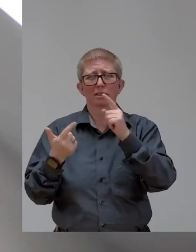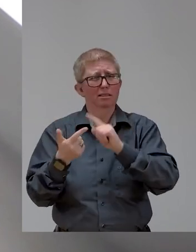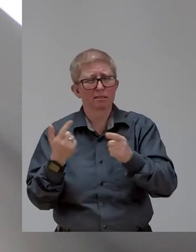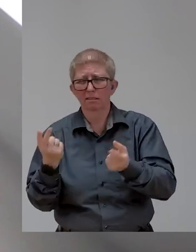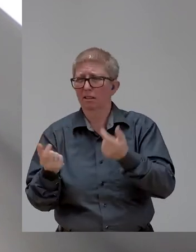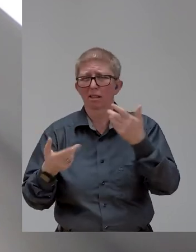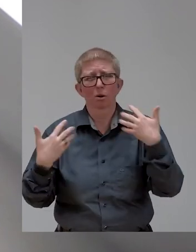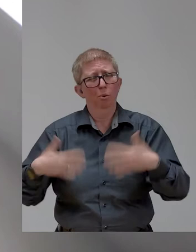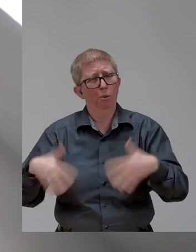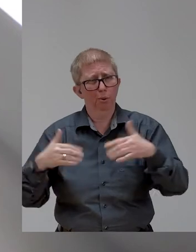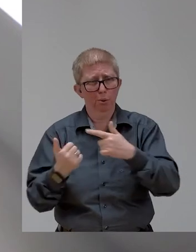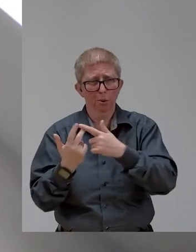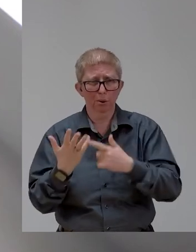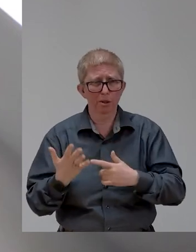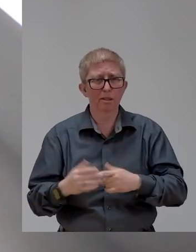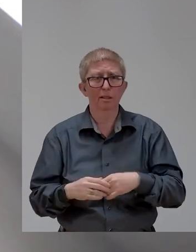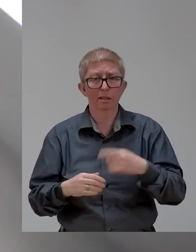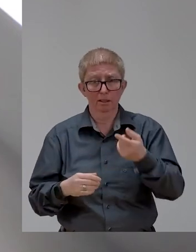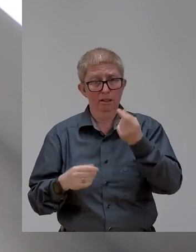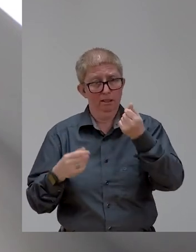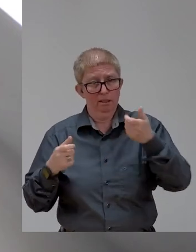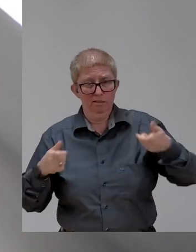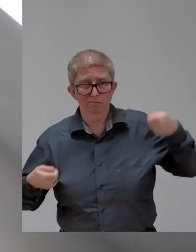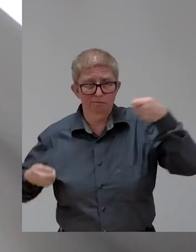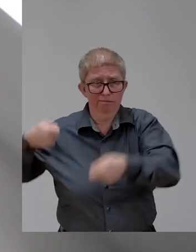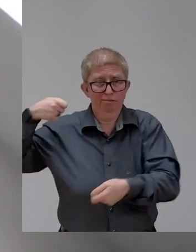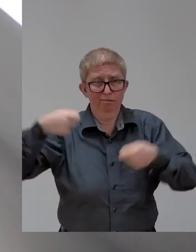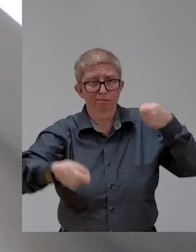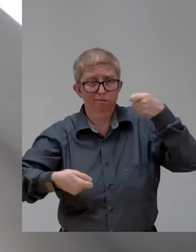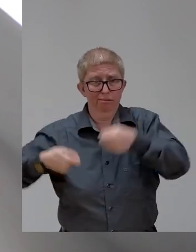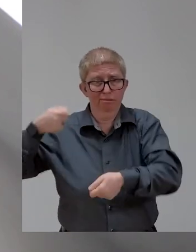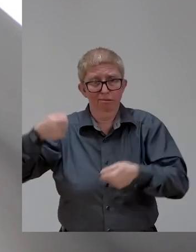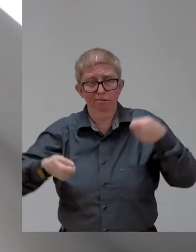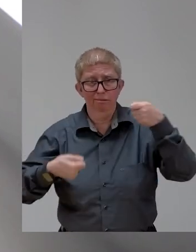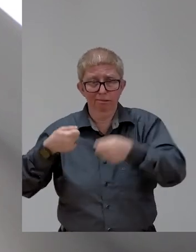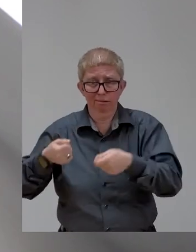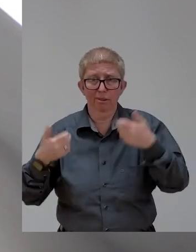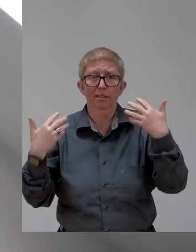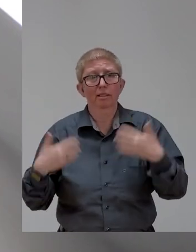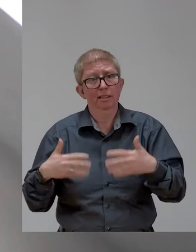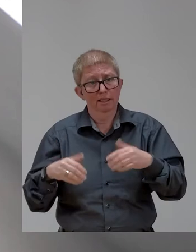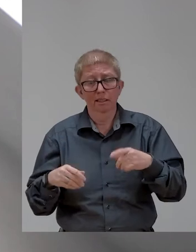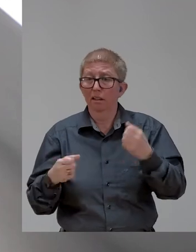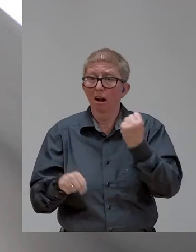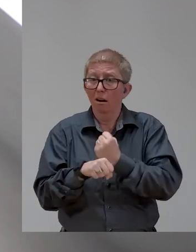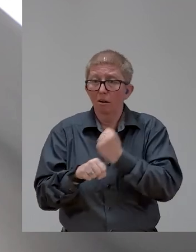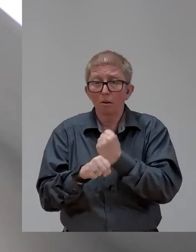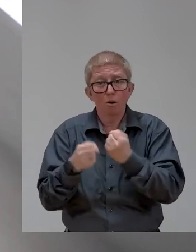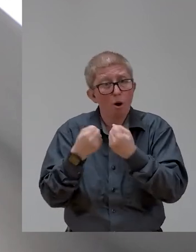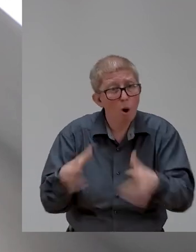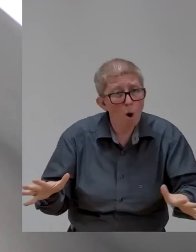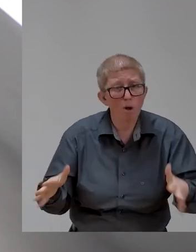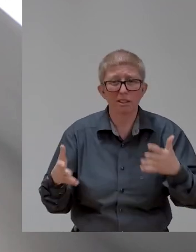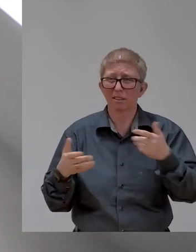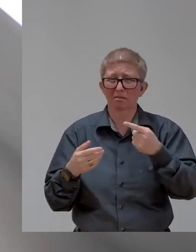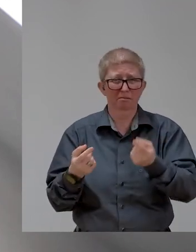disabilities face additional costs, have lower incomes, and face higher unemployment rates than people living without disabilities.